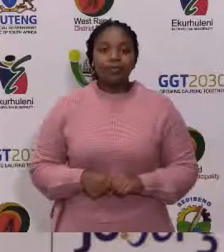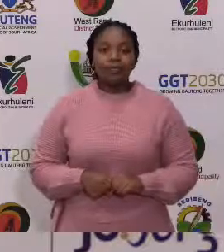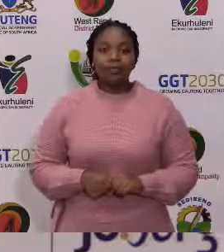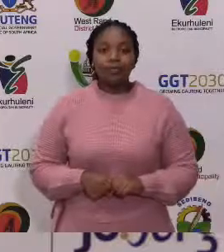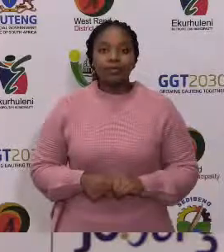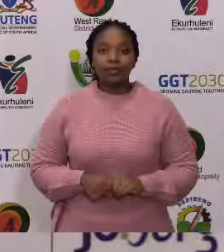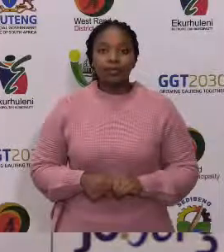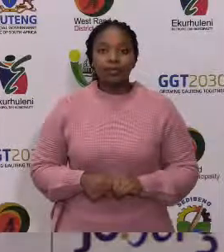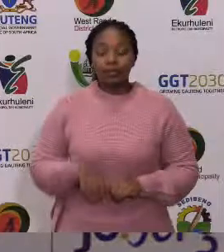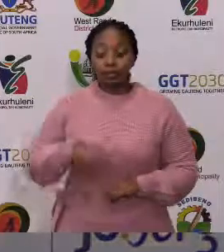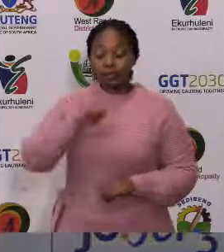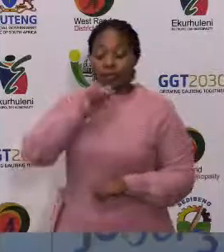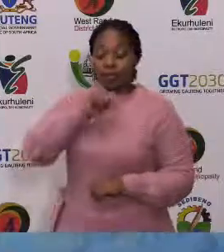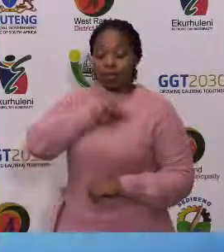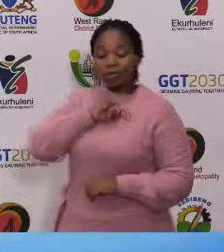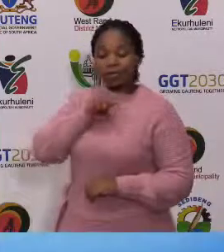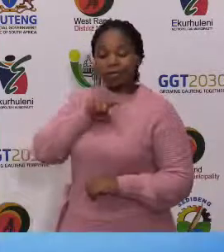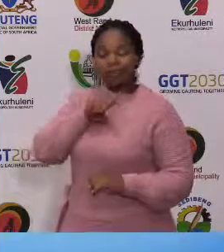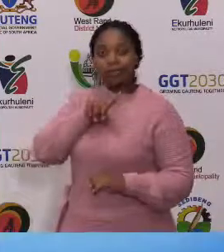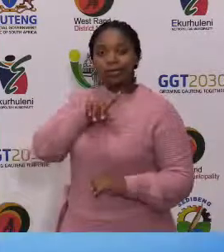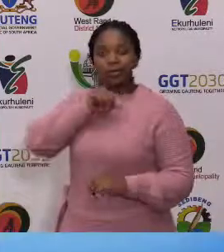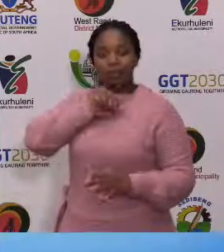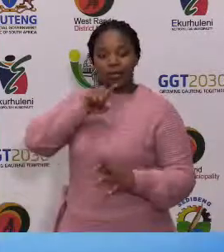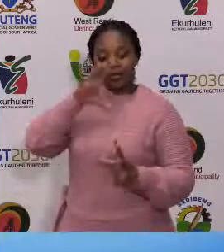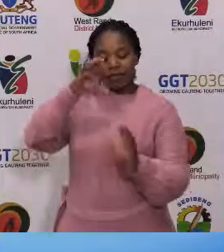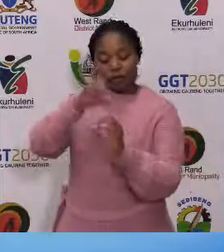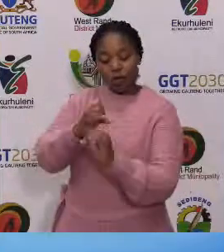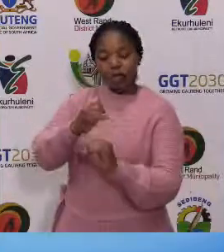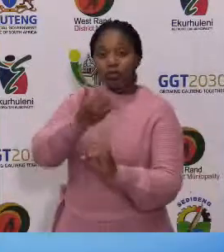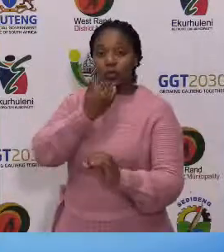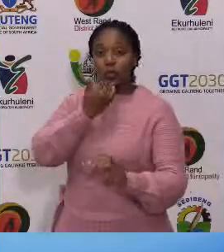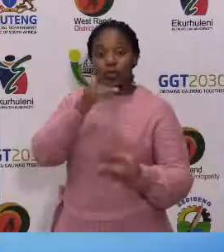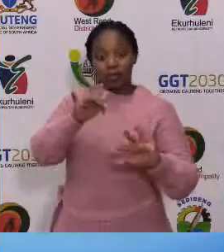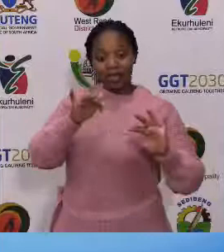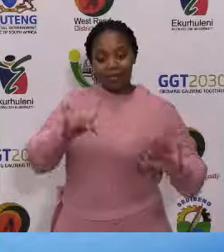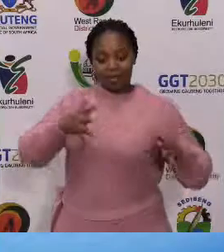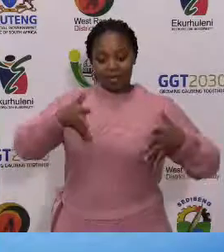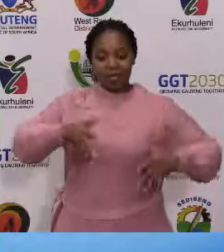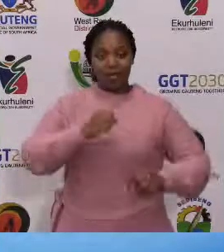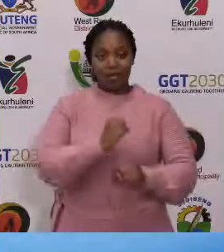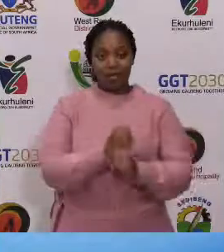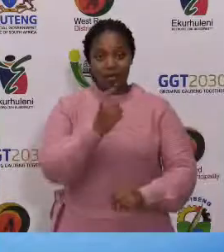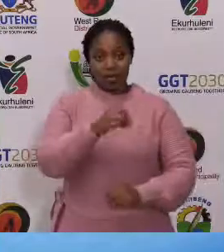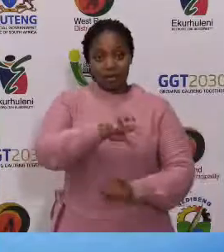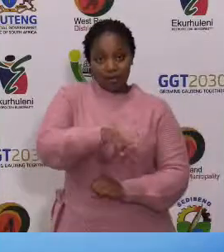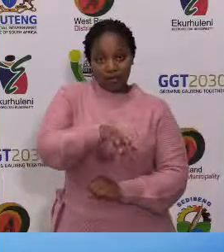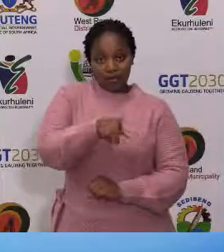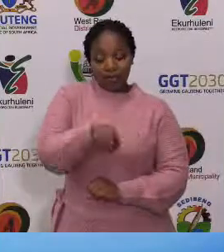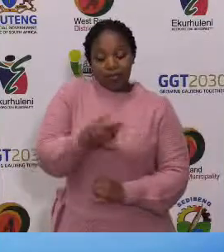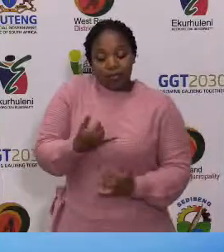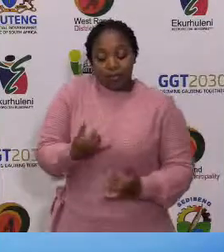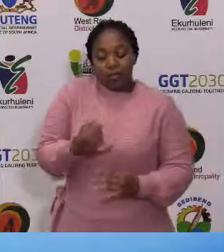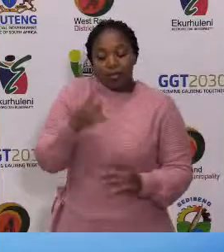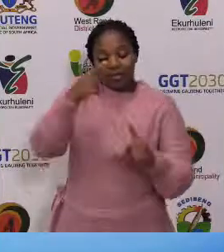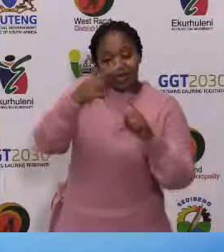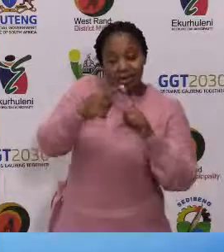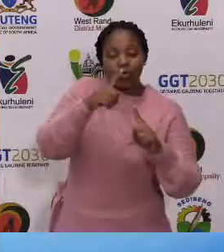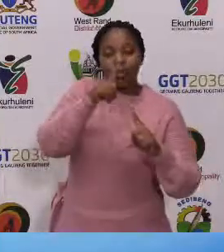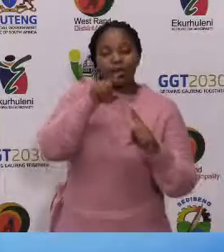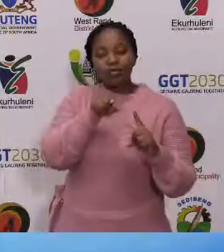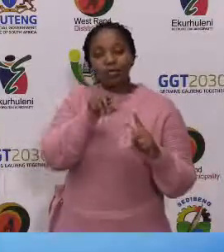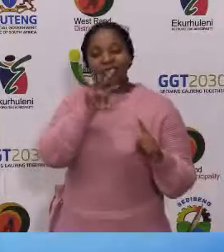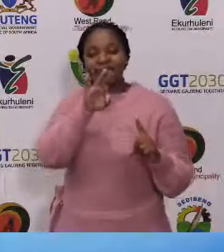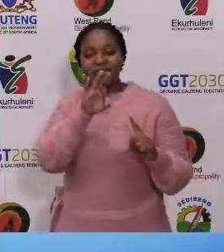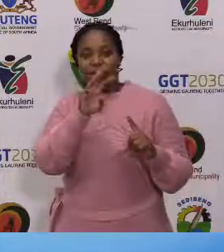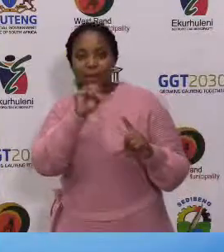This is the population that we must do as Gauteng. For now, we're targeting the 1.3 million of those that are